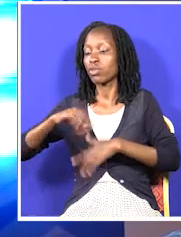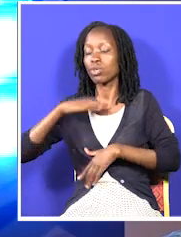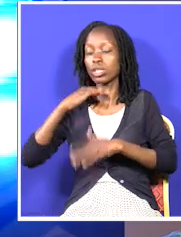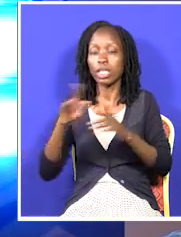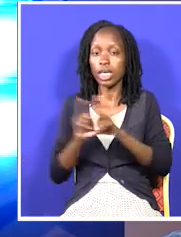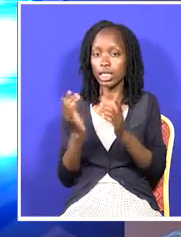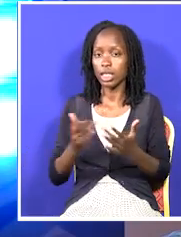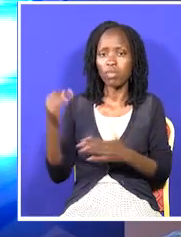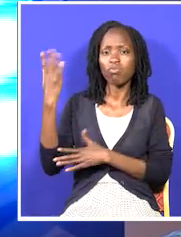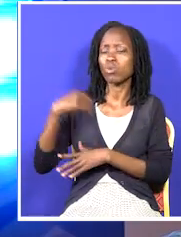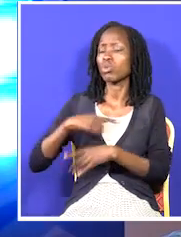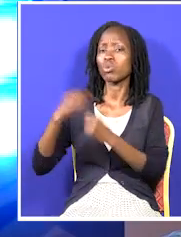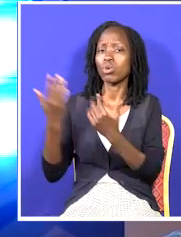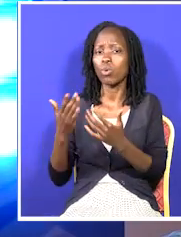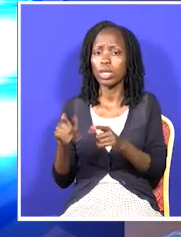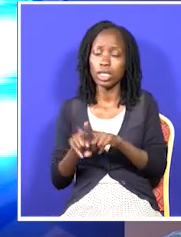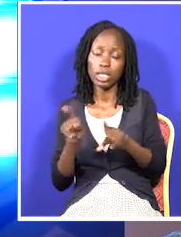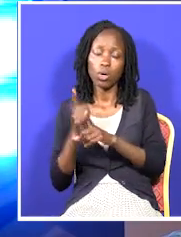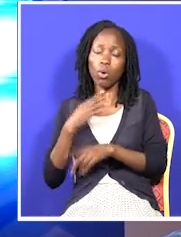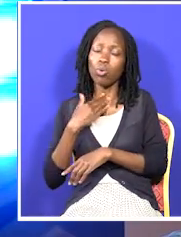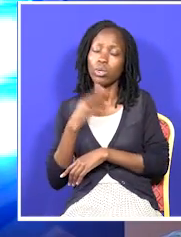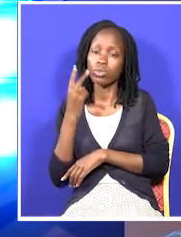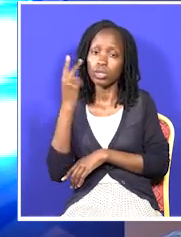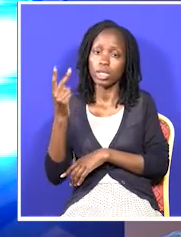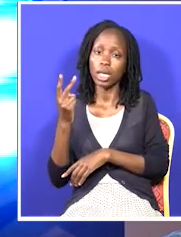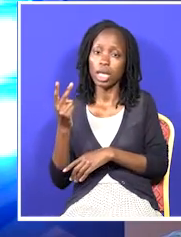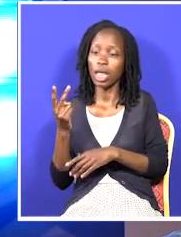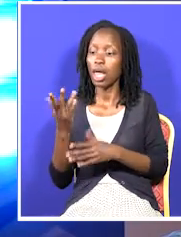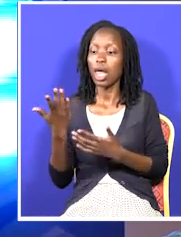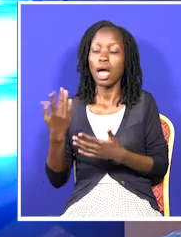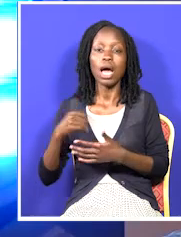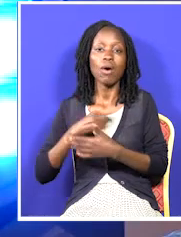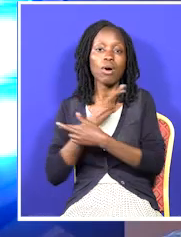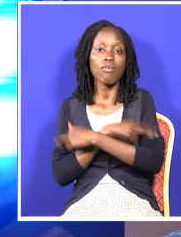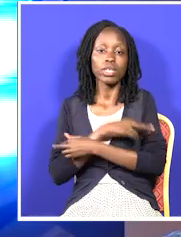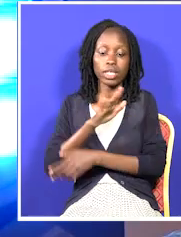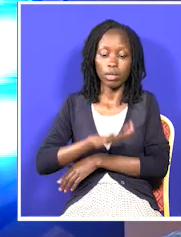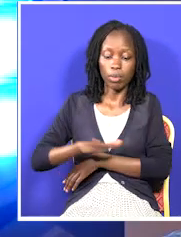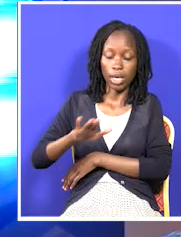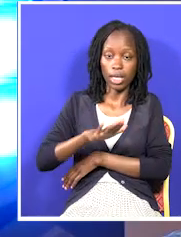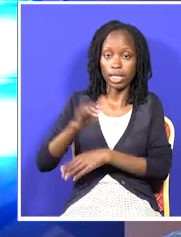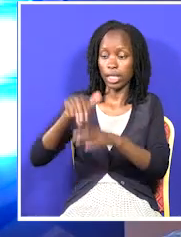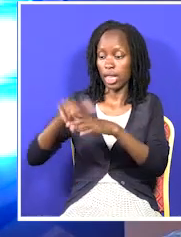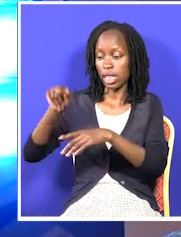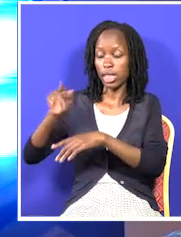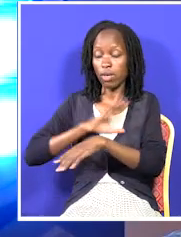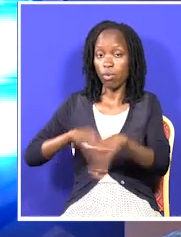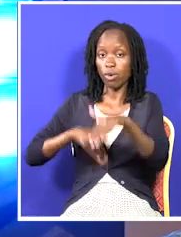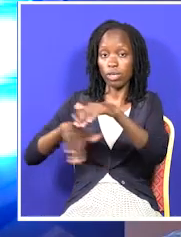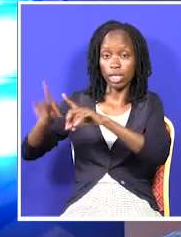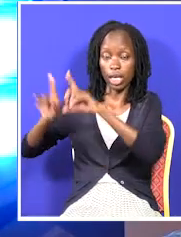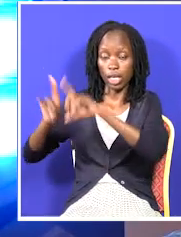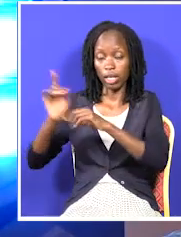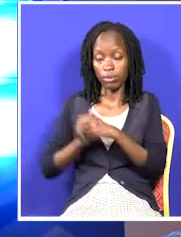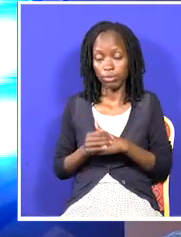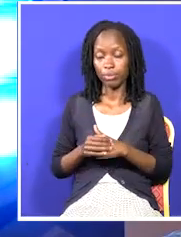we headed? In other words, we are looking at our harbor in this journey. our harbor in